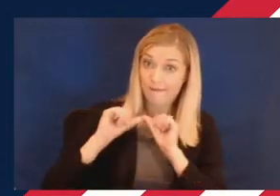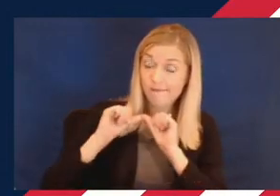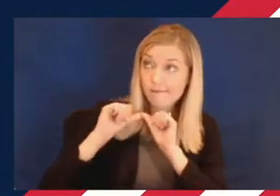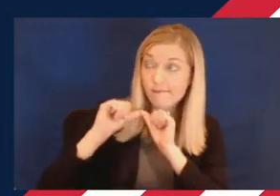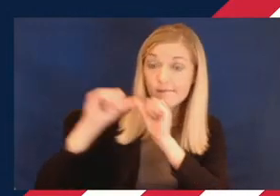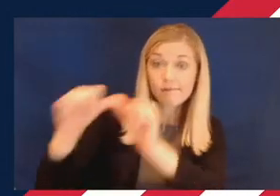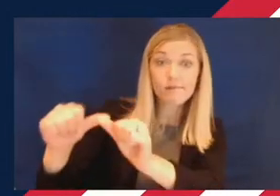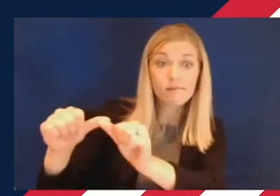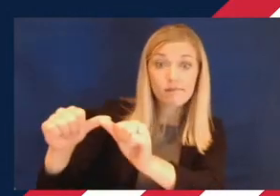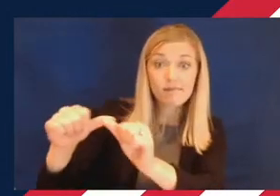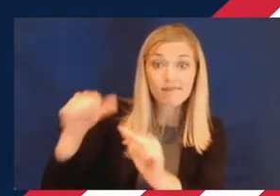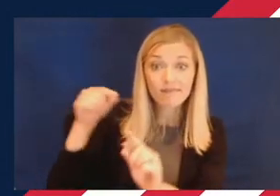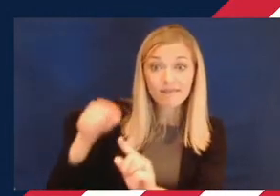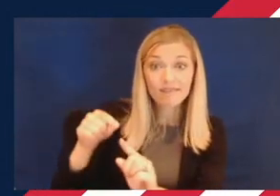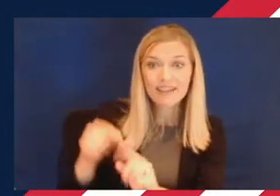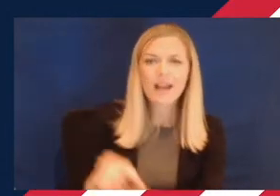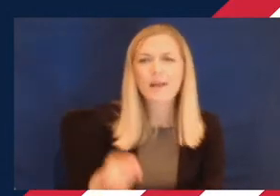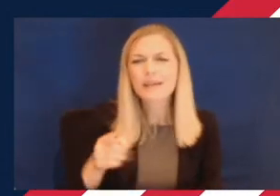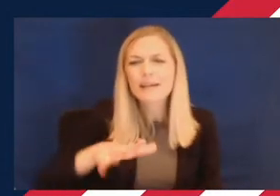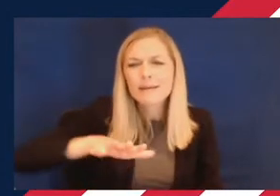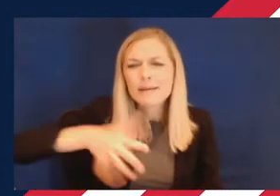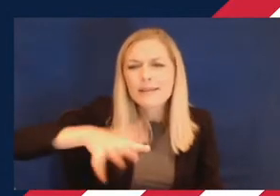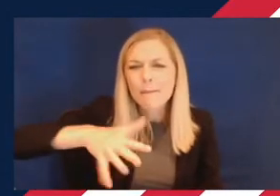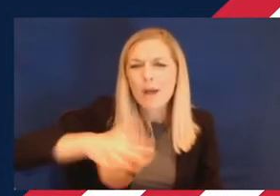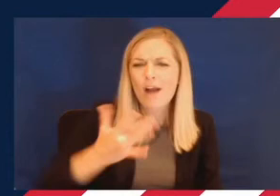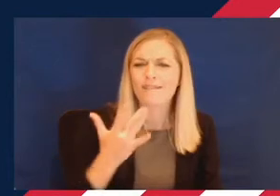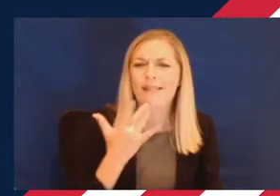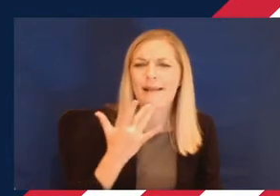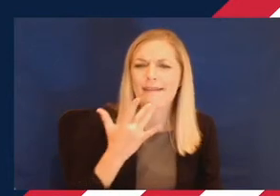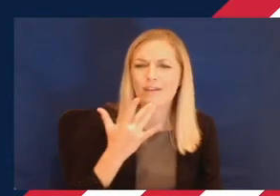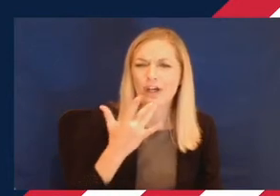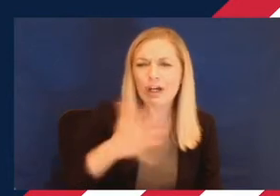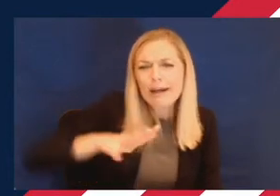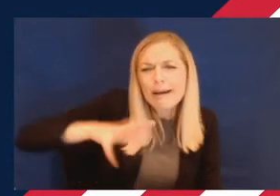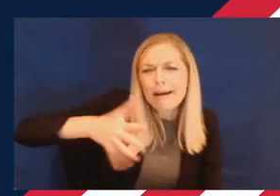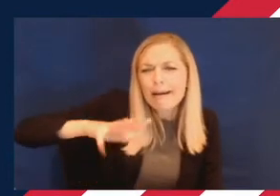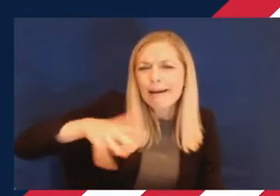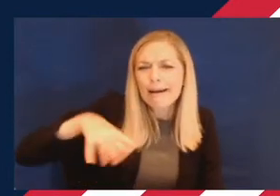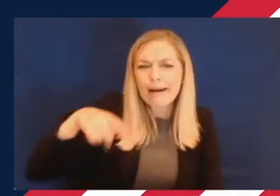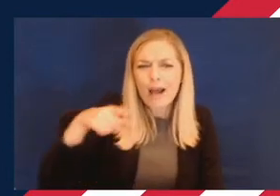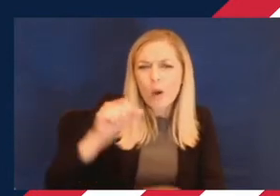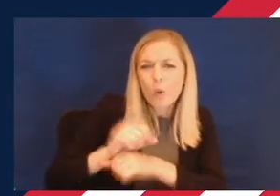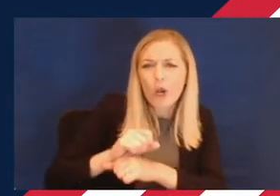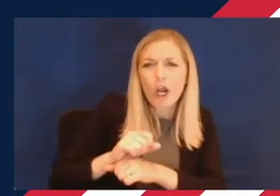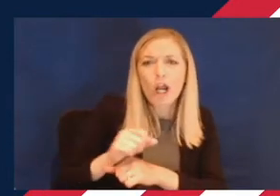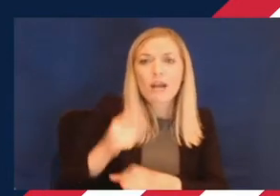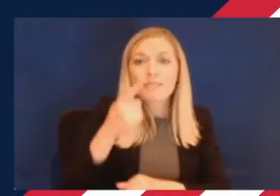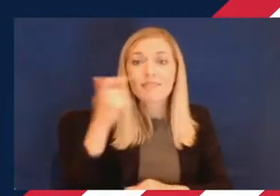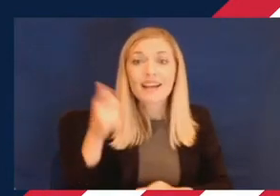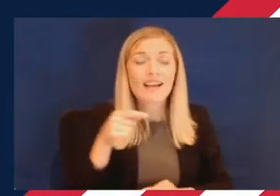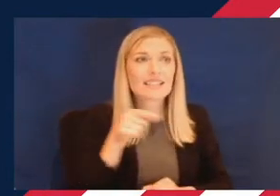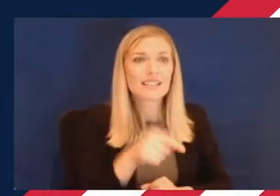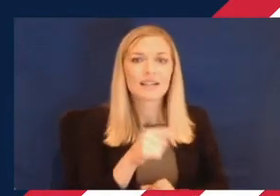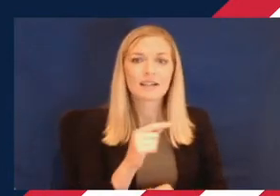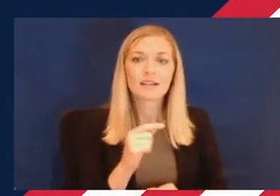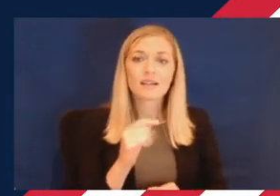mediocre, subpar flavor? Why? Because the little guys, the ones with the flavor, they went out because we don't